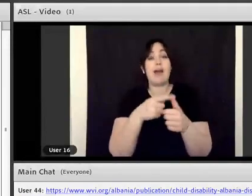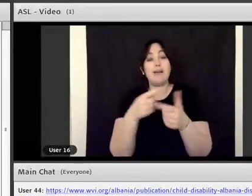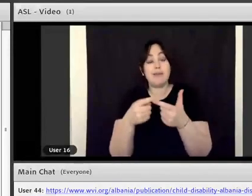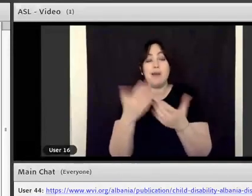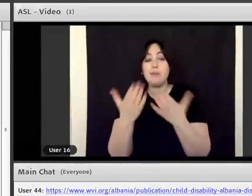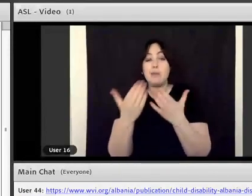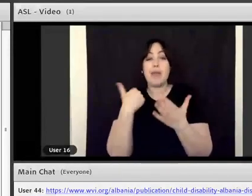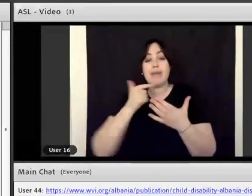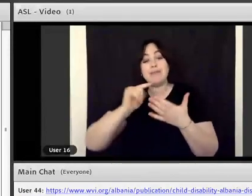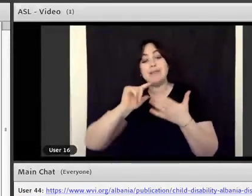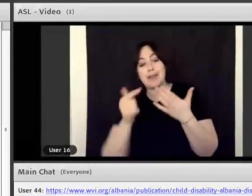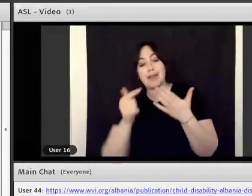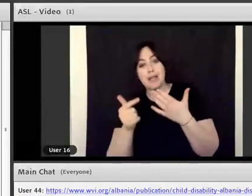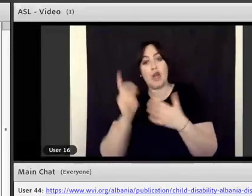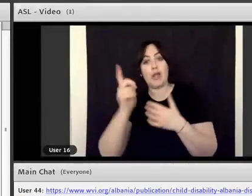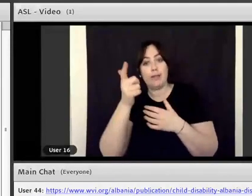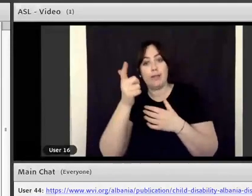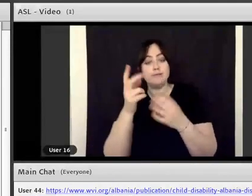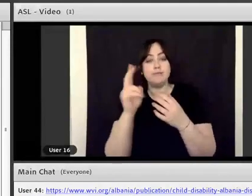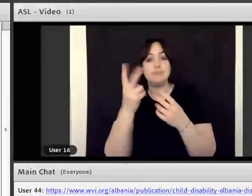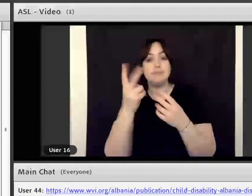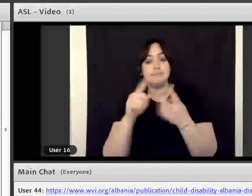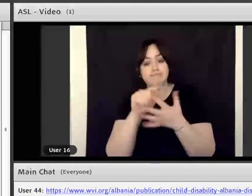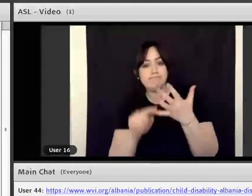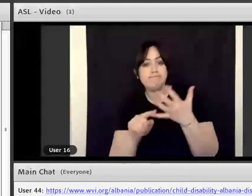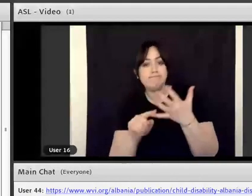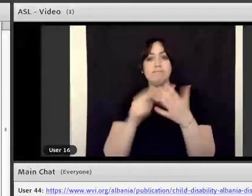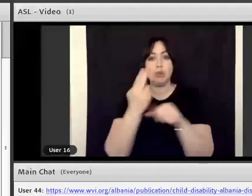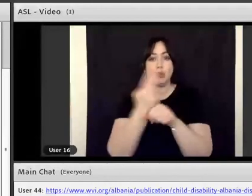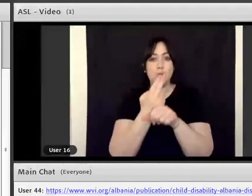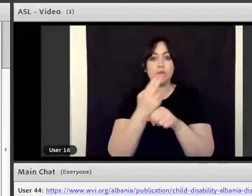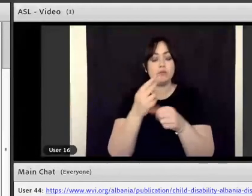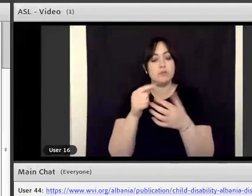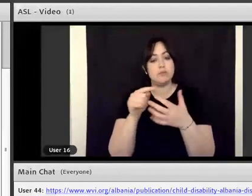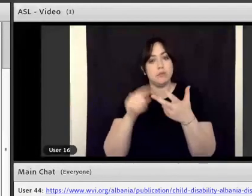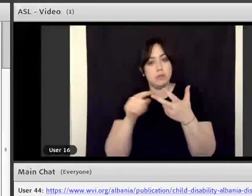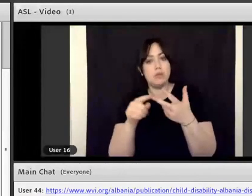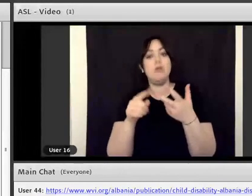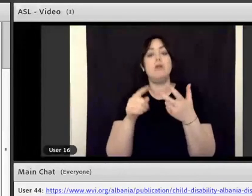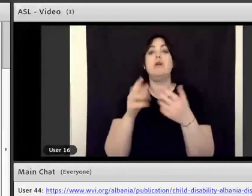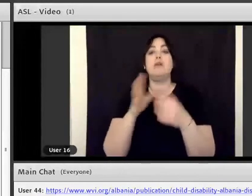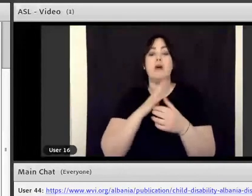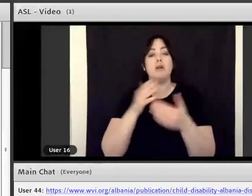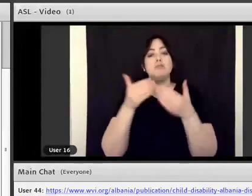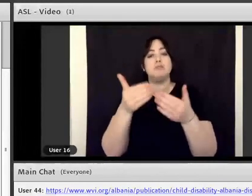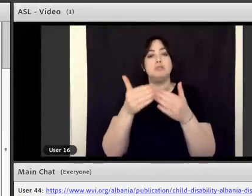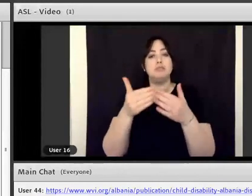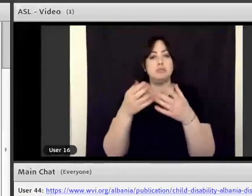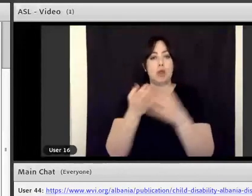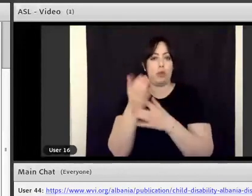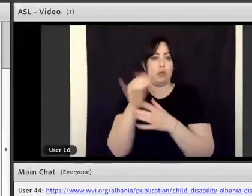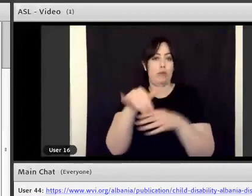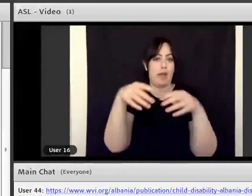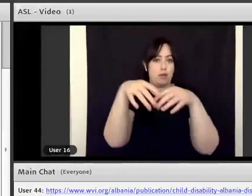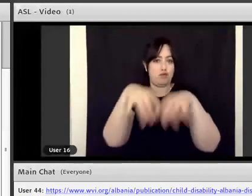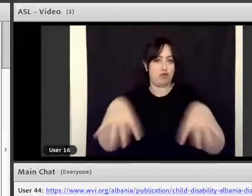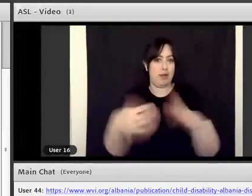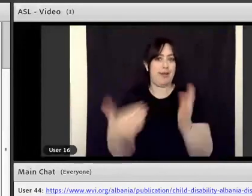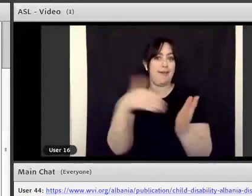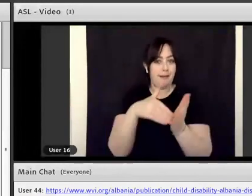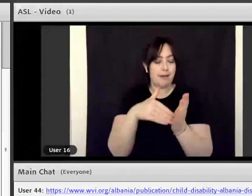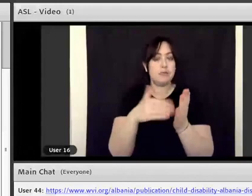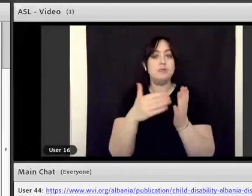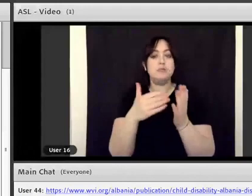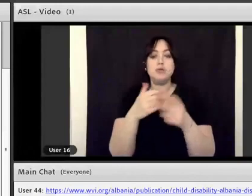have a secondary use for collecting data. So the recommendation was to somehow make that explicit in the decision tree about its